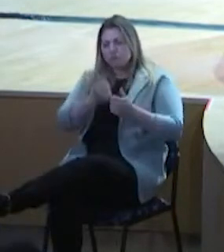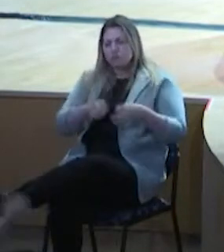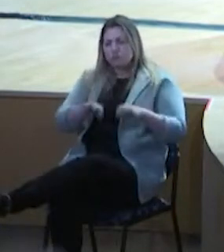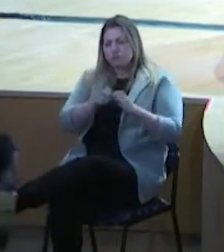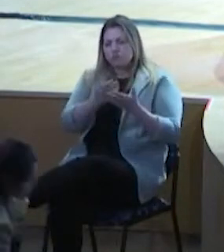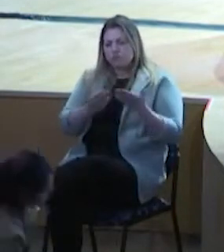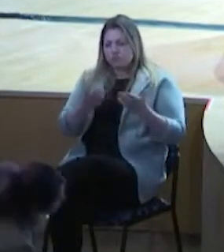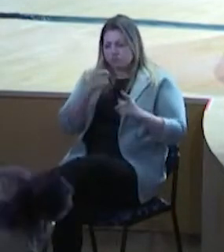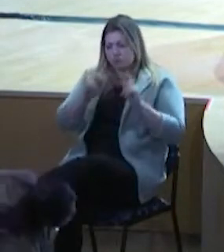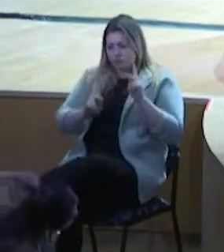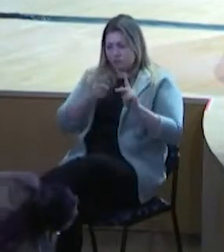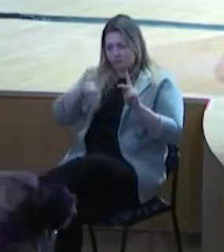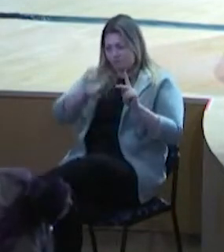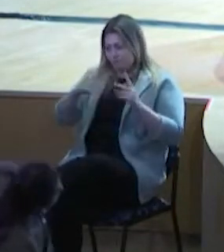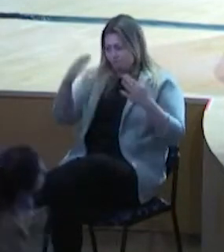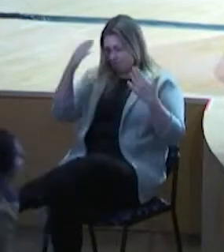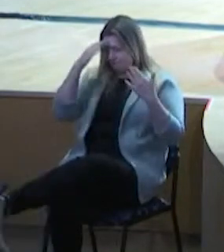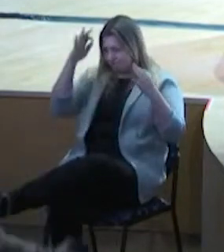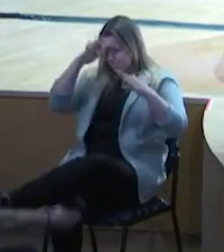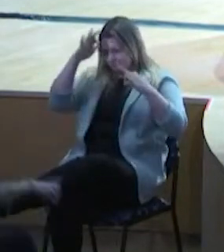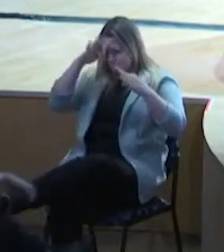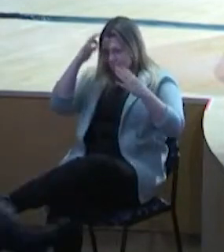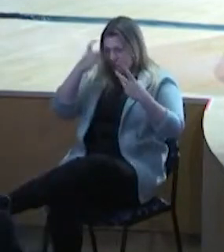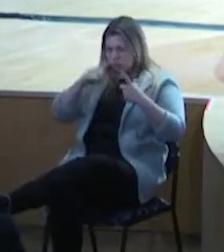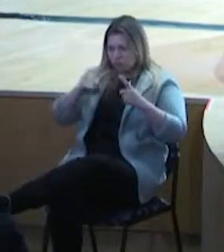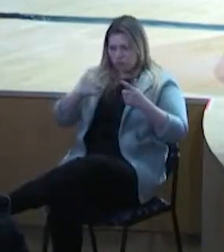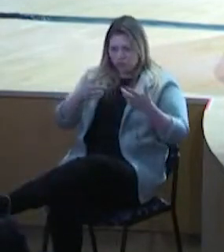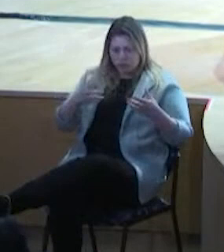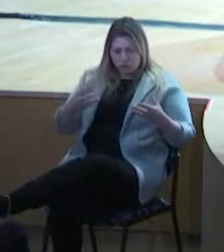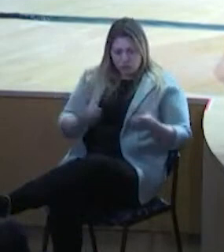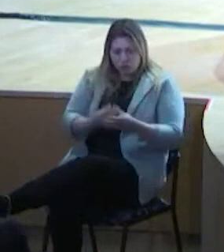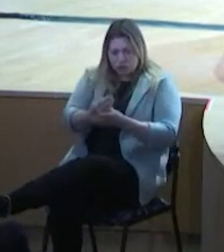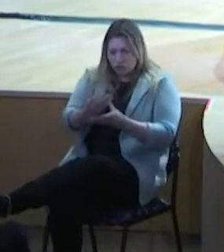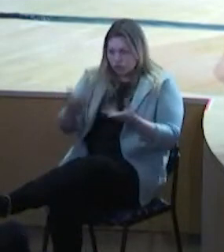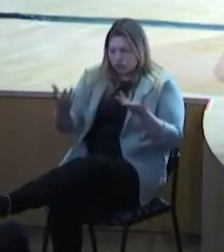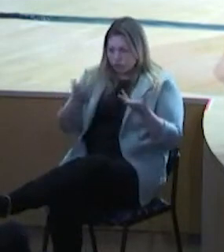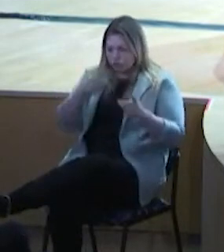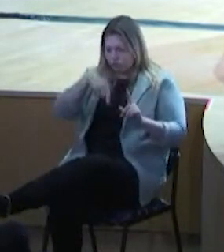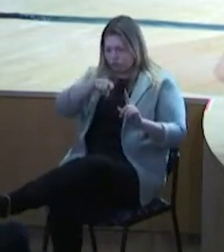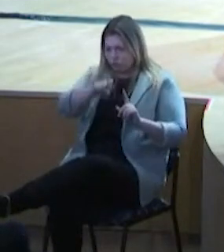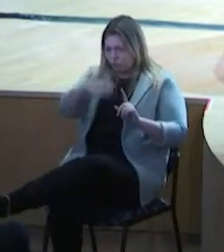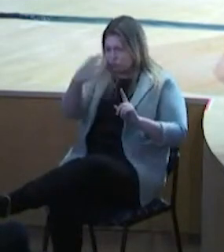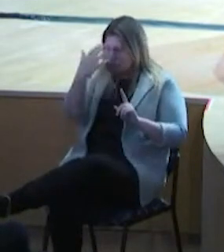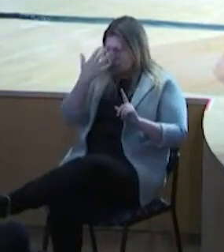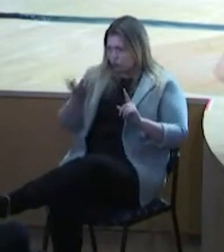who are not familiar with the what gardening that happens with the Zuni, what would you want them to know?